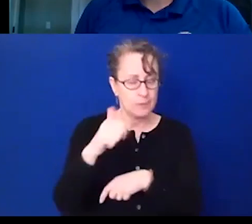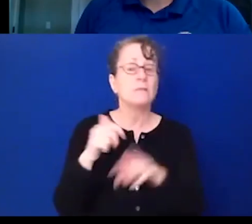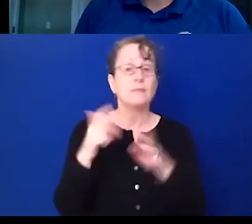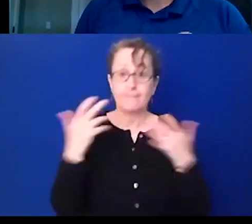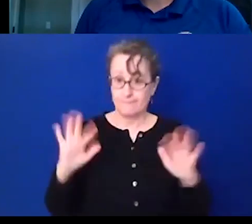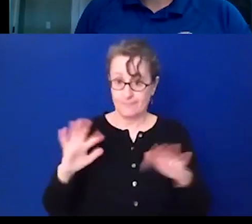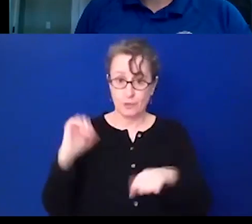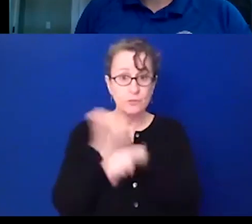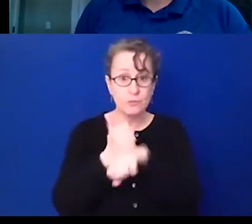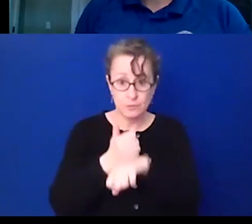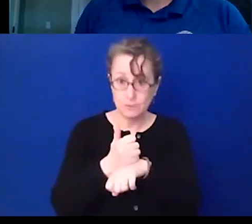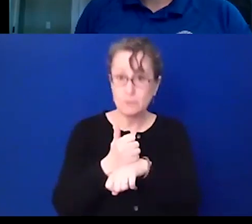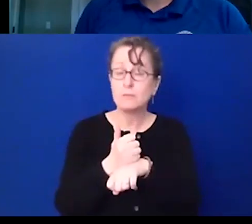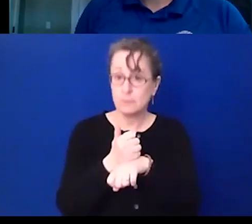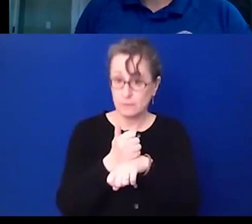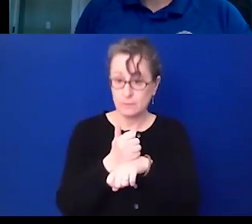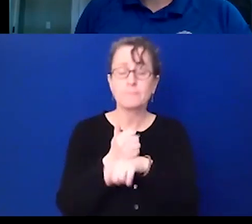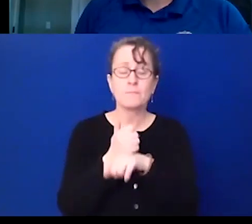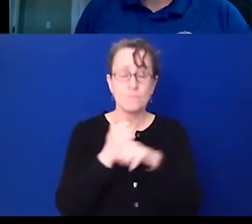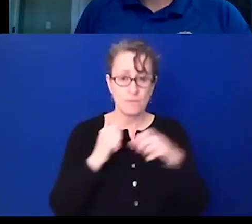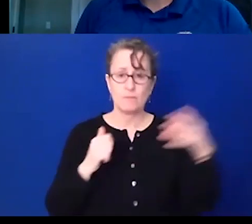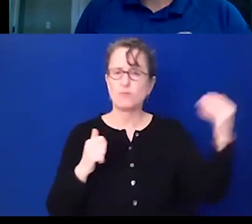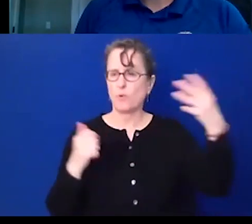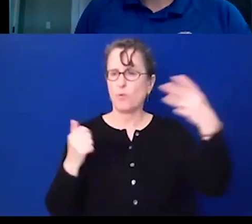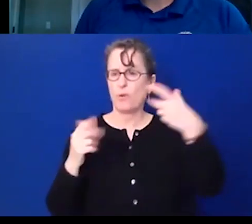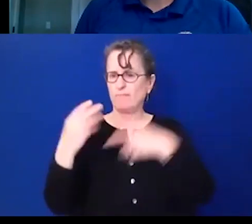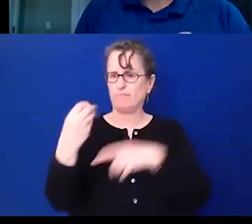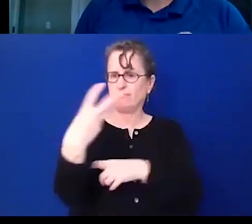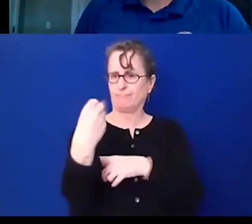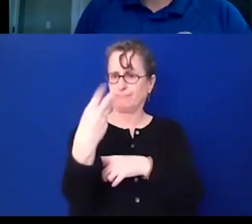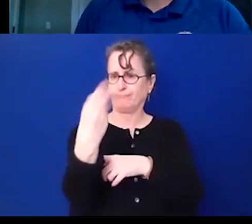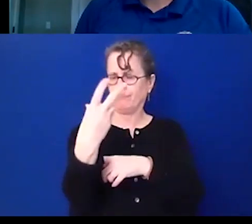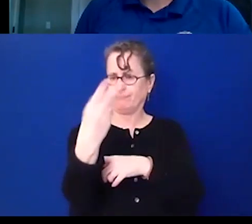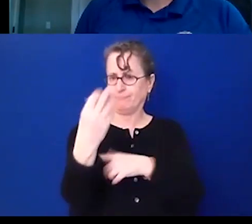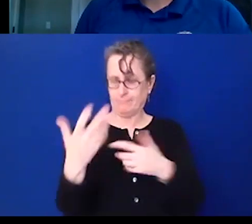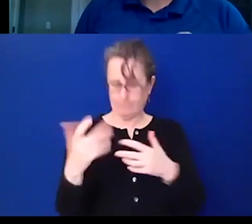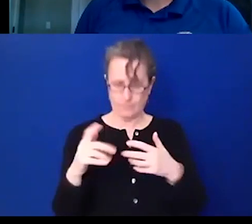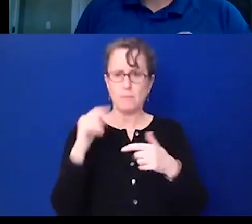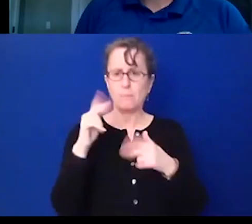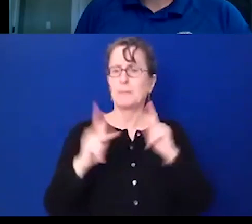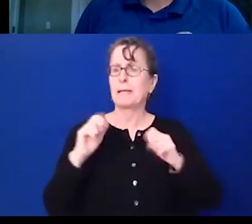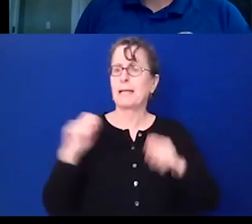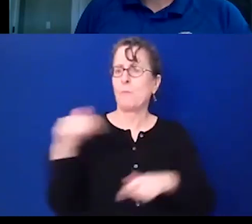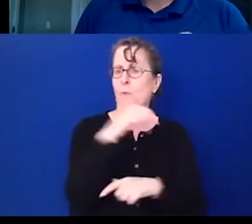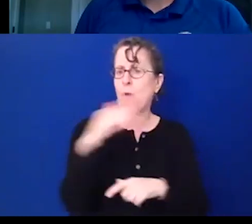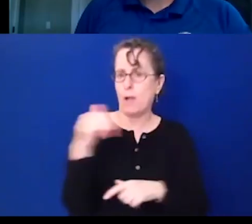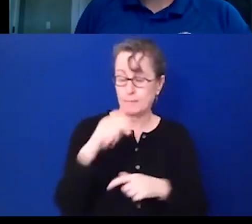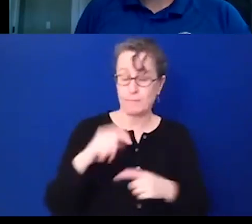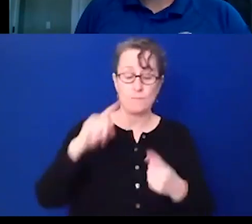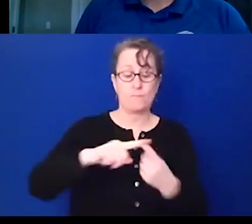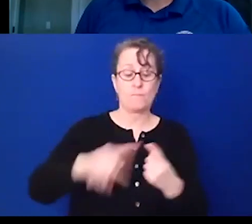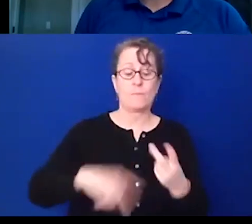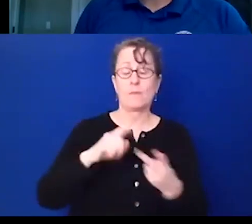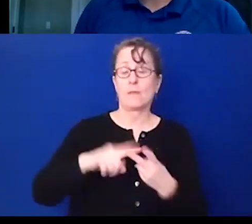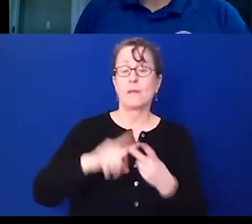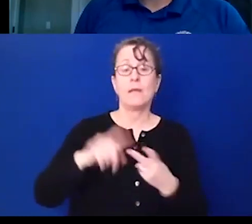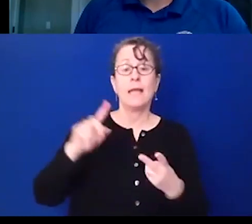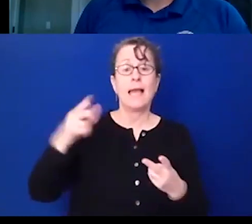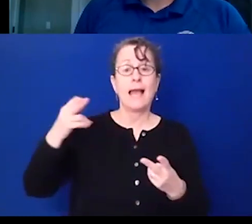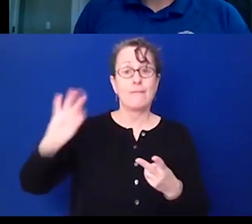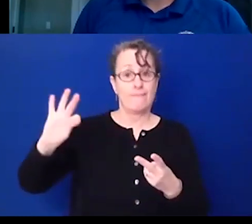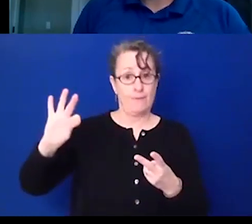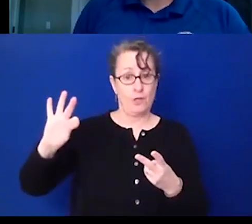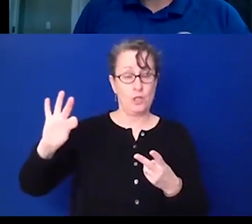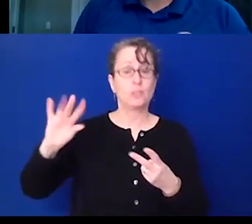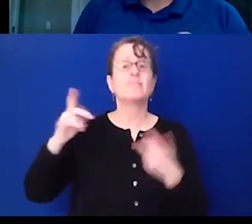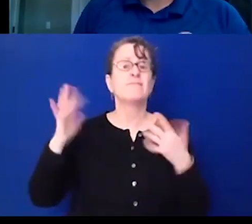in the process of putting in at Hannaford a crosswalk across Putney Road that's already been painted. And